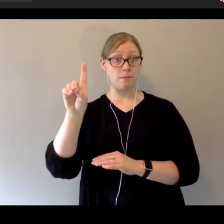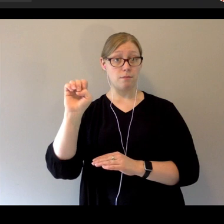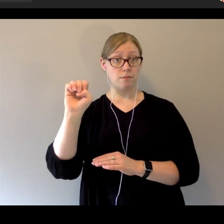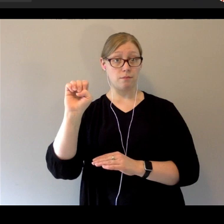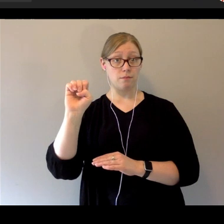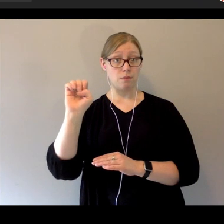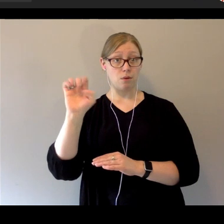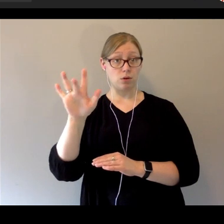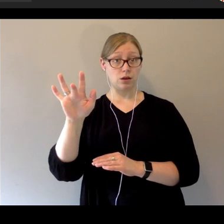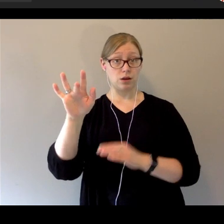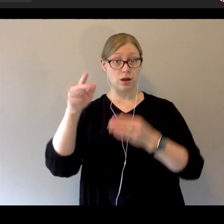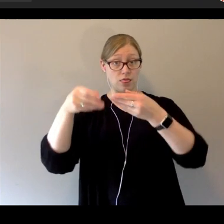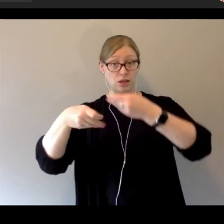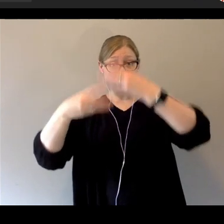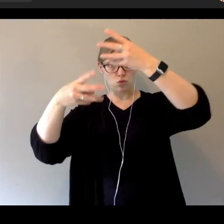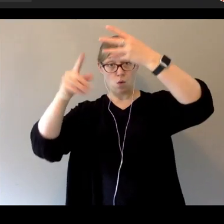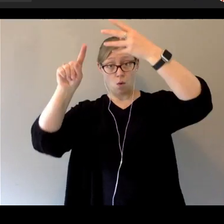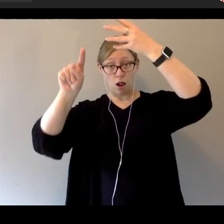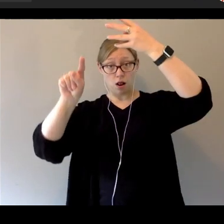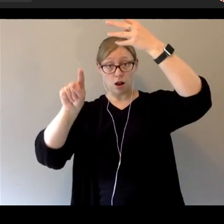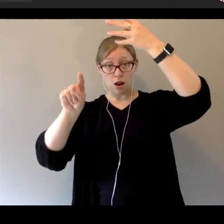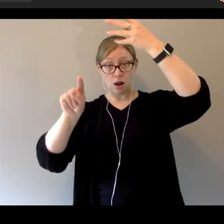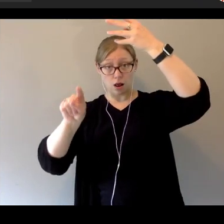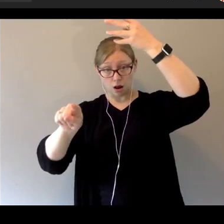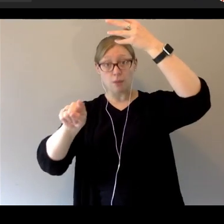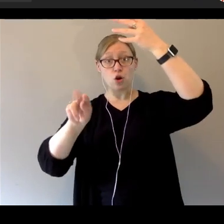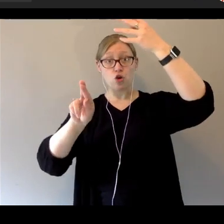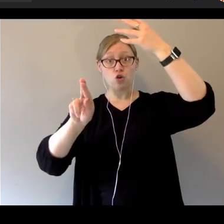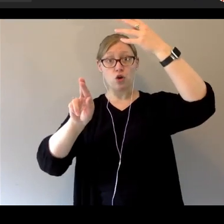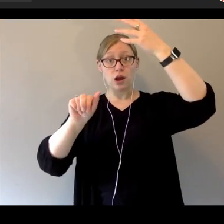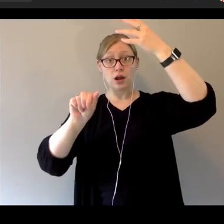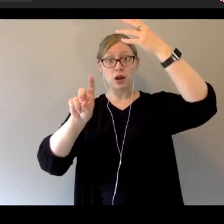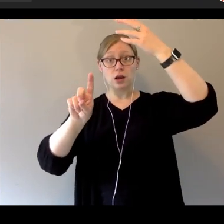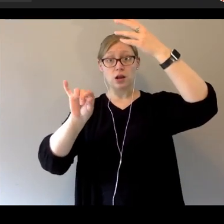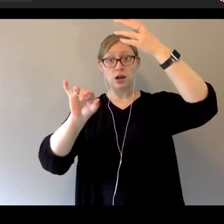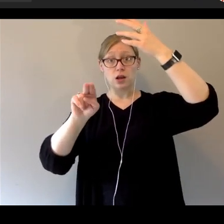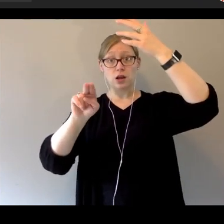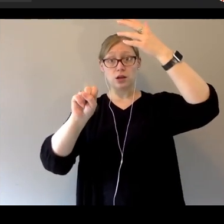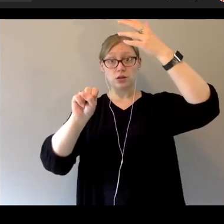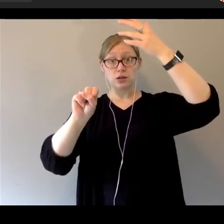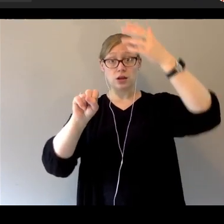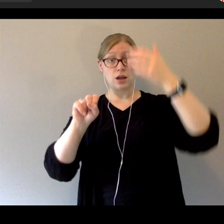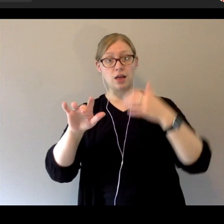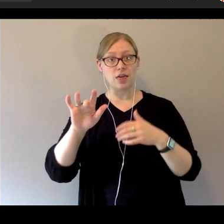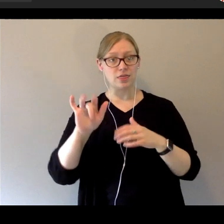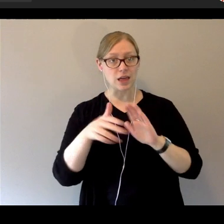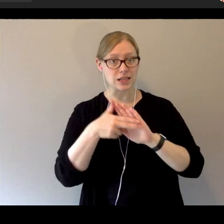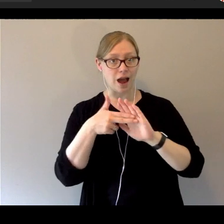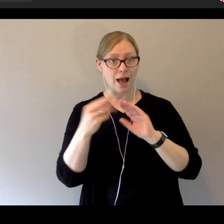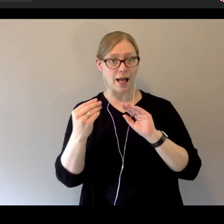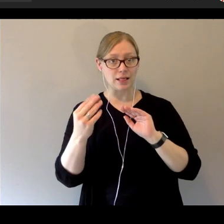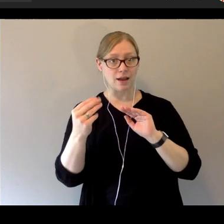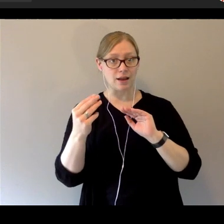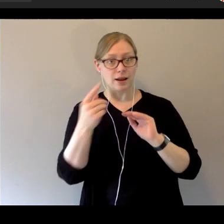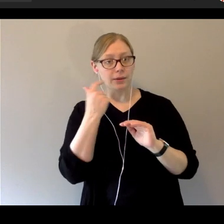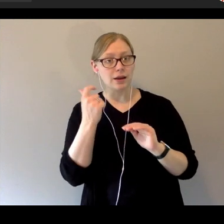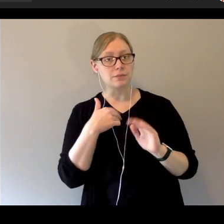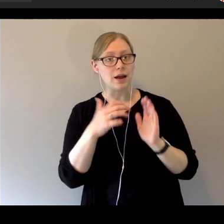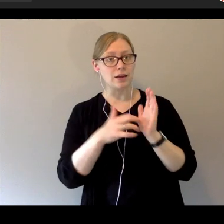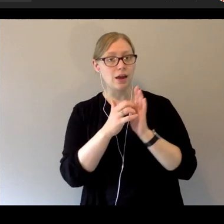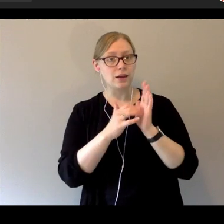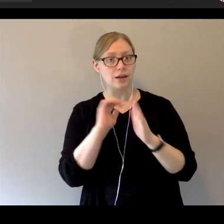to go down until you get to radians. You can see that that's highlighted because that's what my calculator is set at. So I'm going to go over to